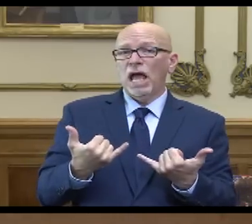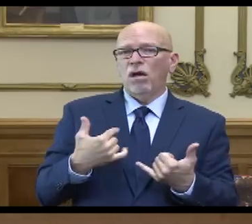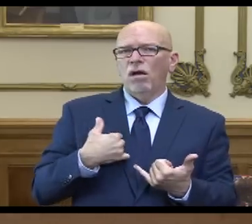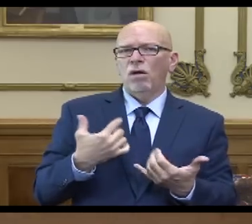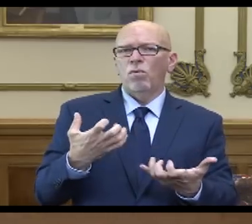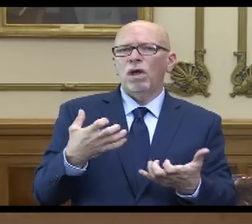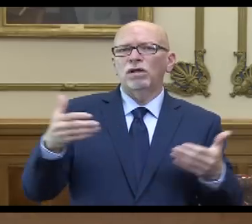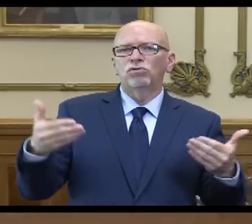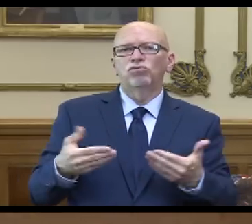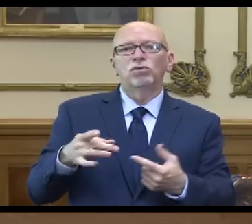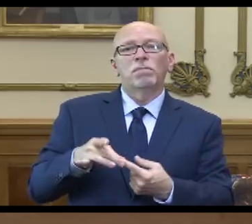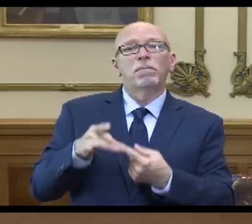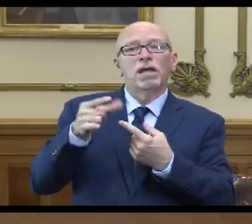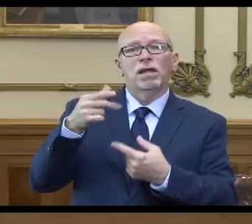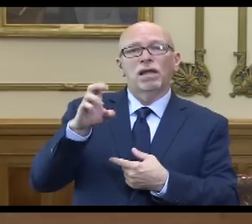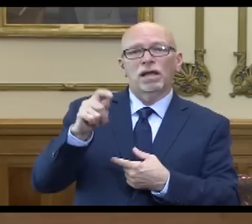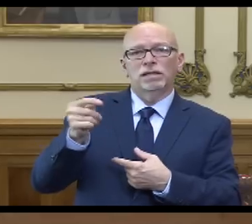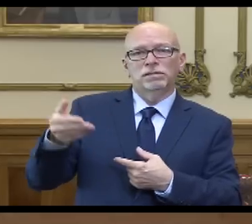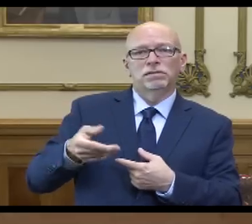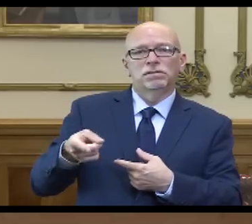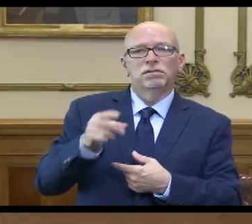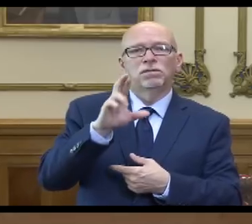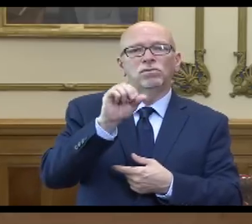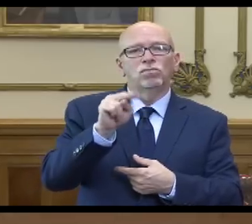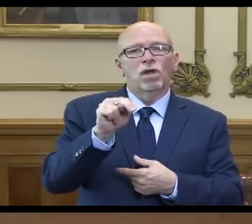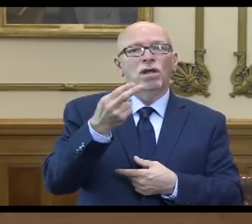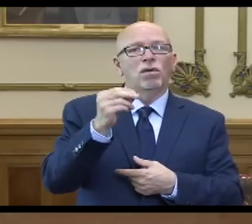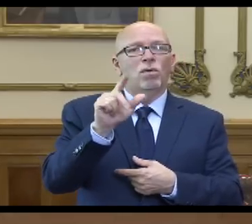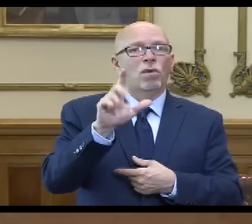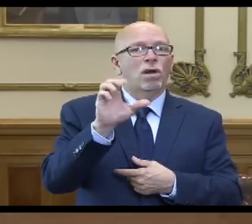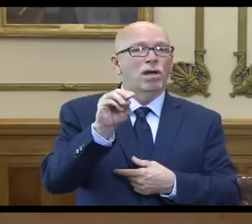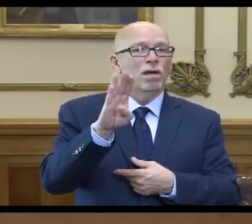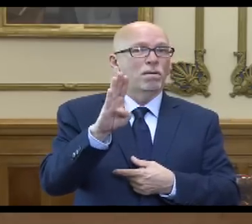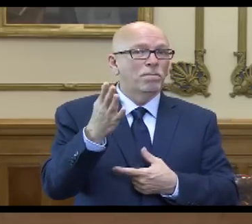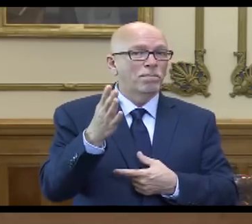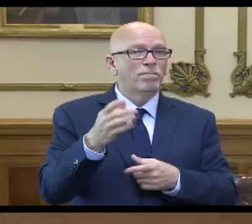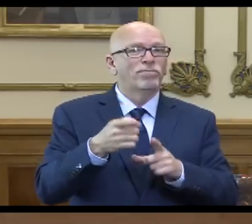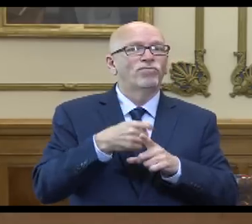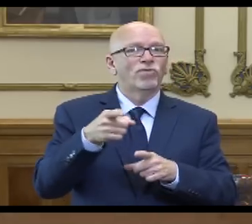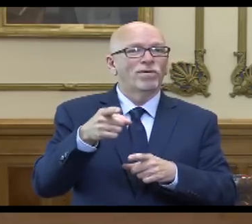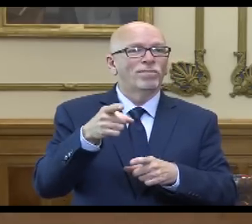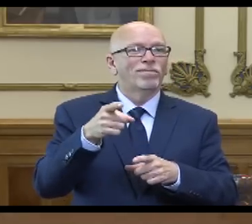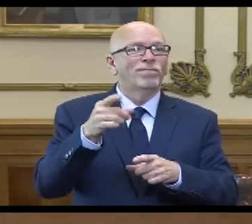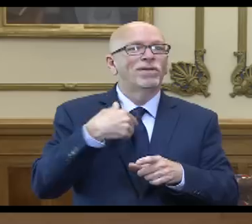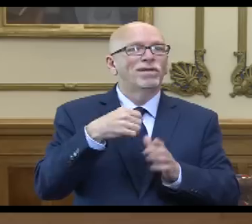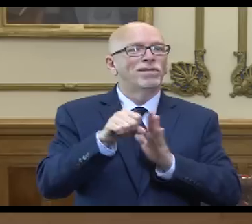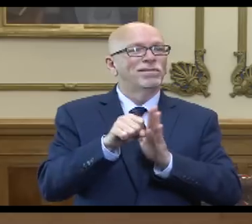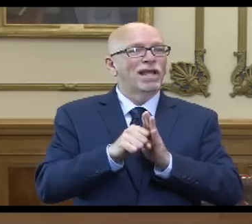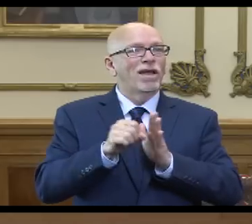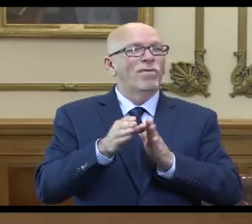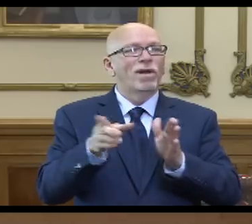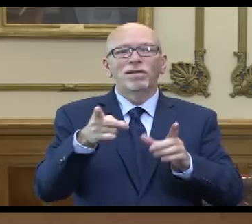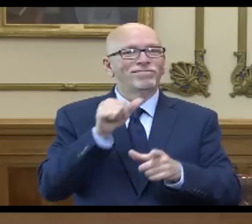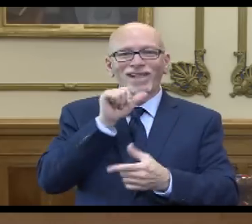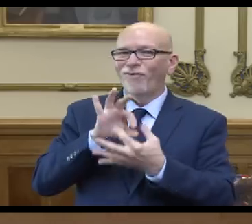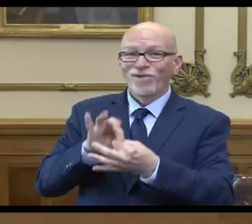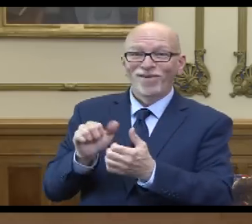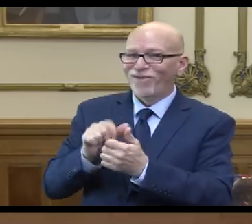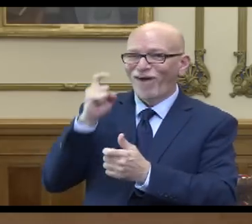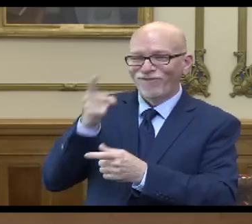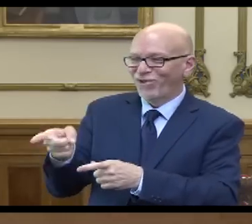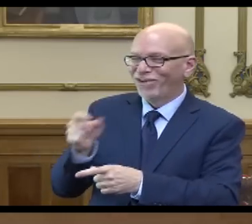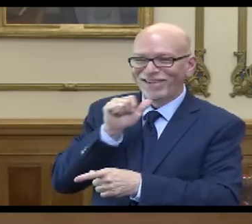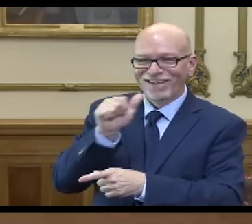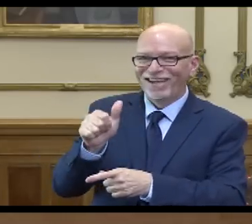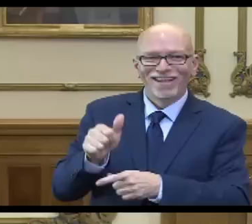is introduce a special guest, Ron Holcomb from Tip-Mount REMC. Well, I understand he's no relation, Governor,